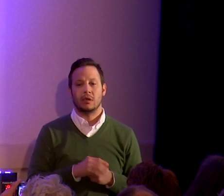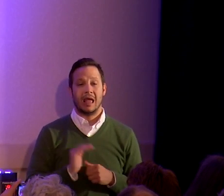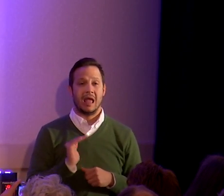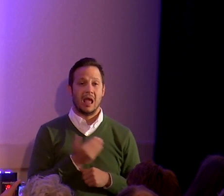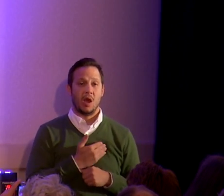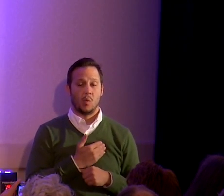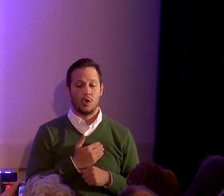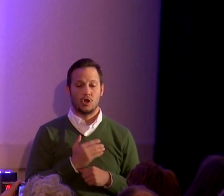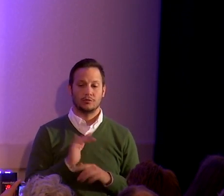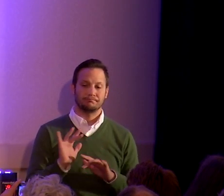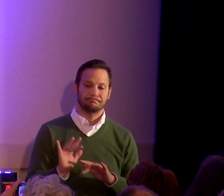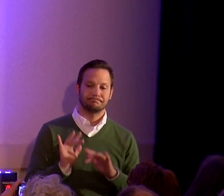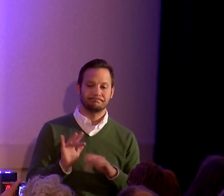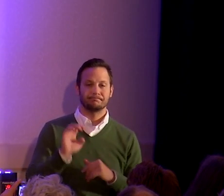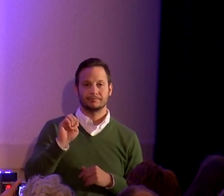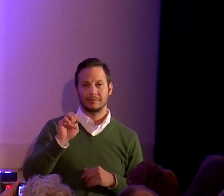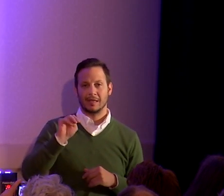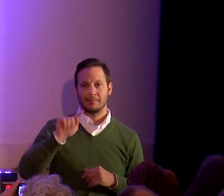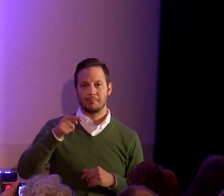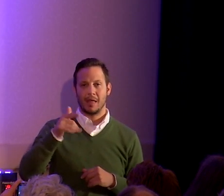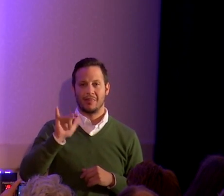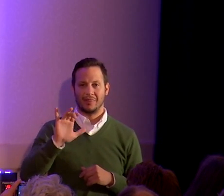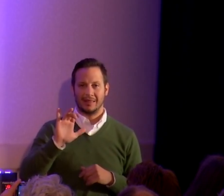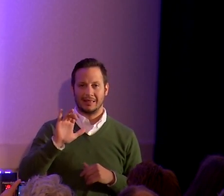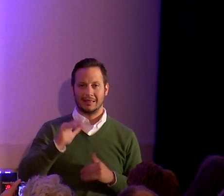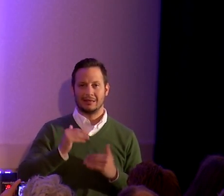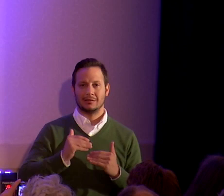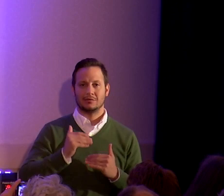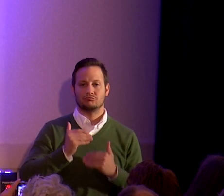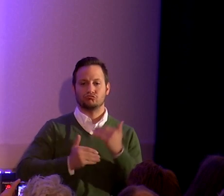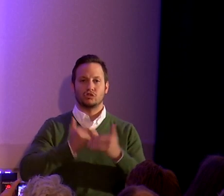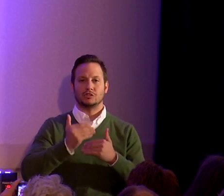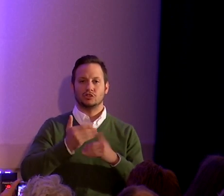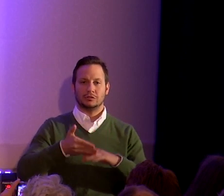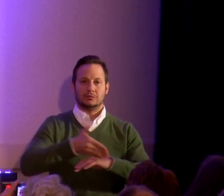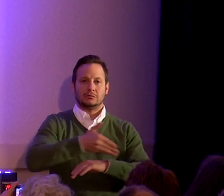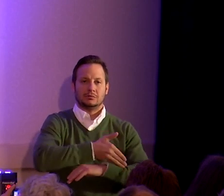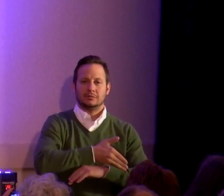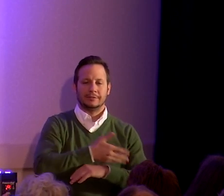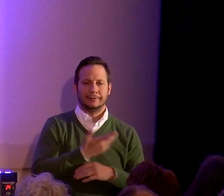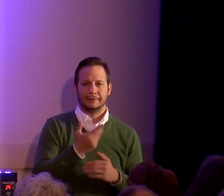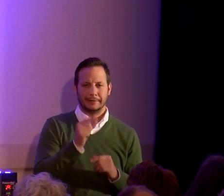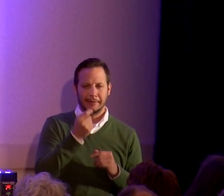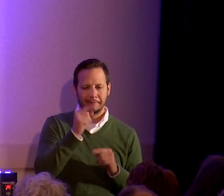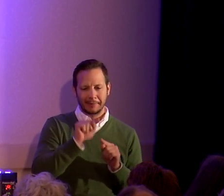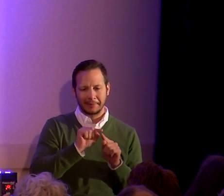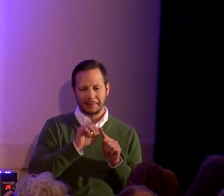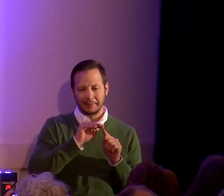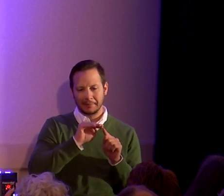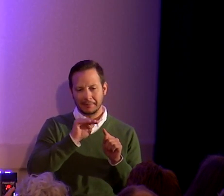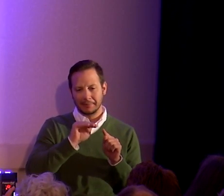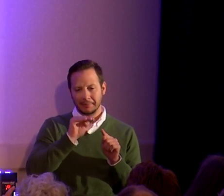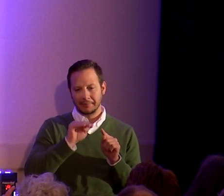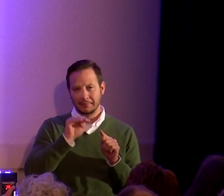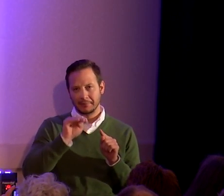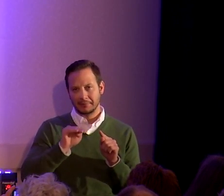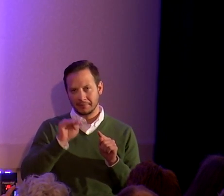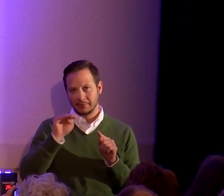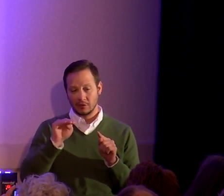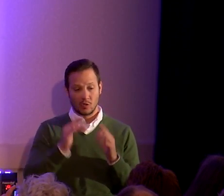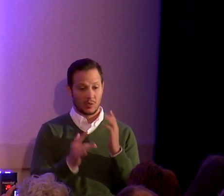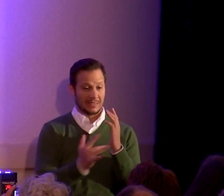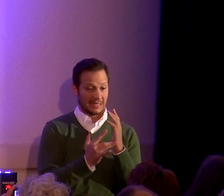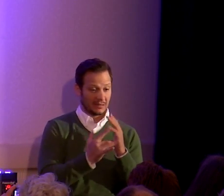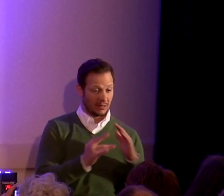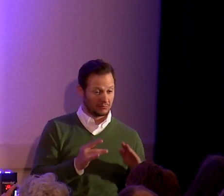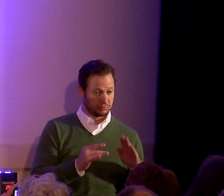been very linear. It's been a straight line, kind of dips and bumps when we've had wars and periods of peace. So there's this gap between our